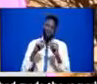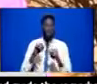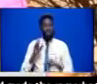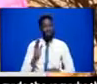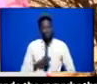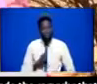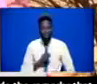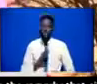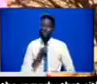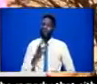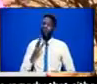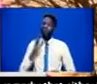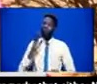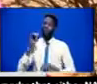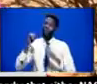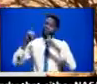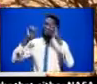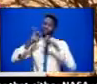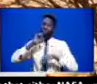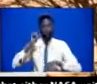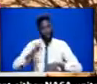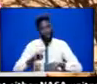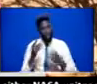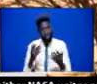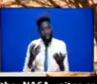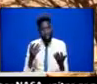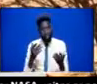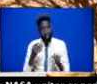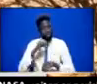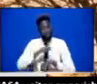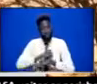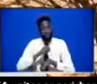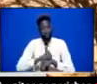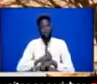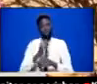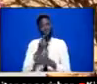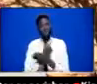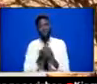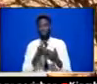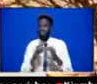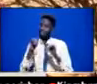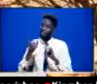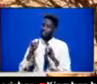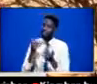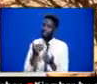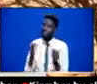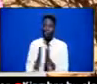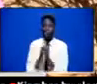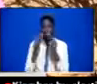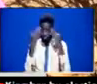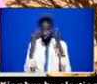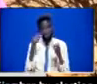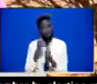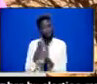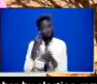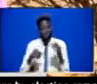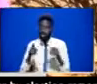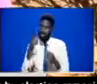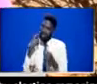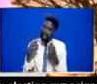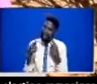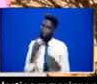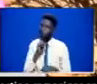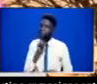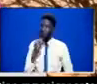from above. I stay in the school for 1 week with the children, not knowing what to do. They are crying that now it seems we are going